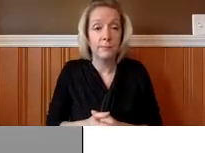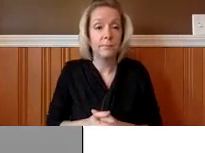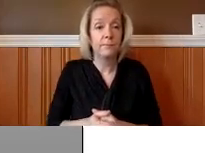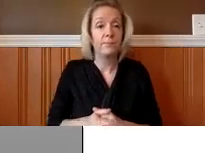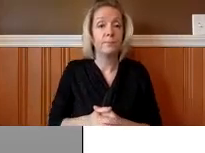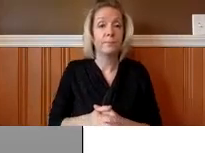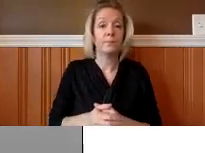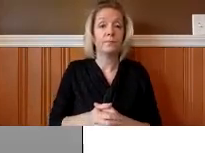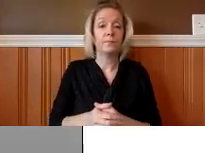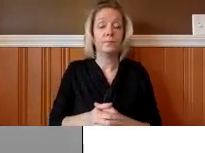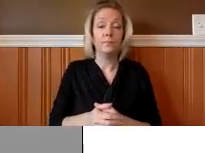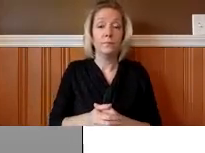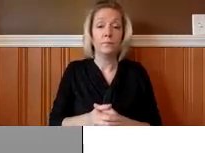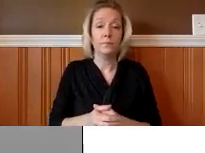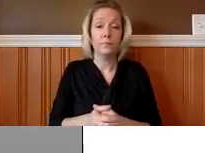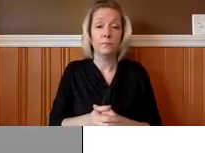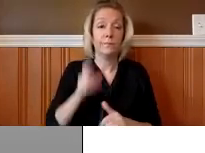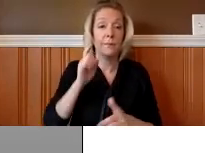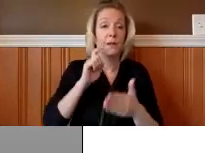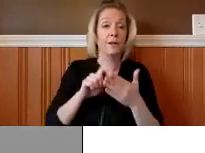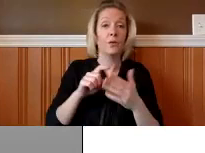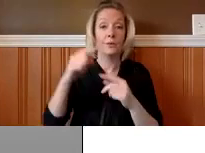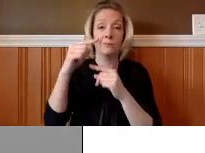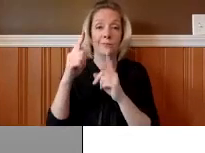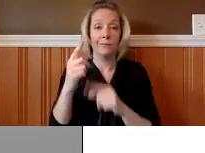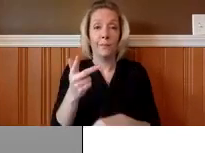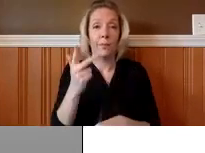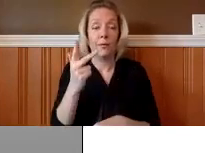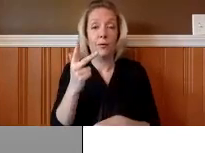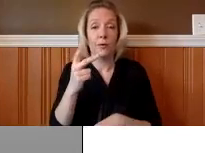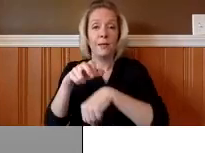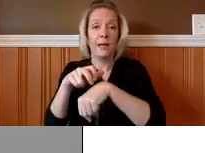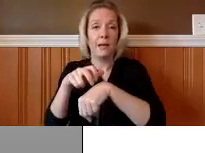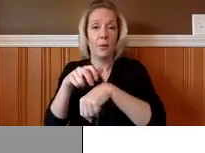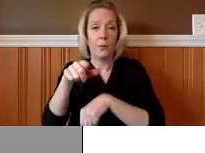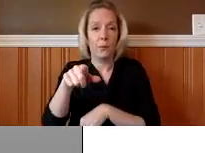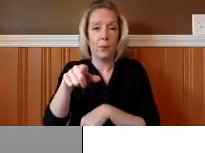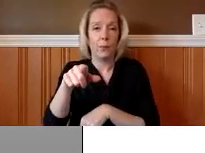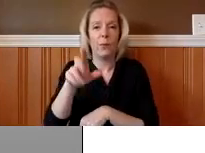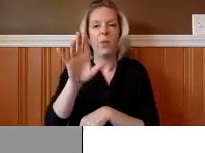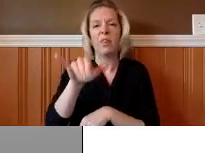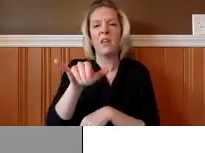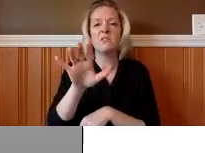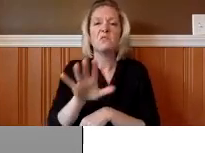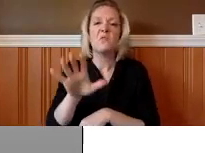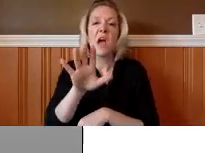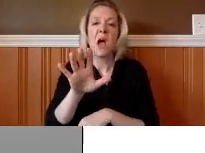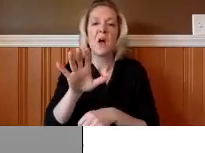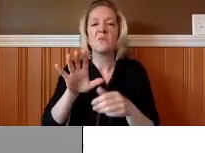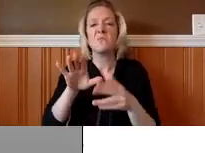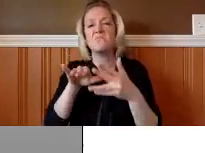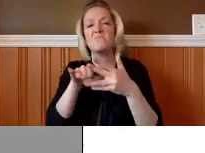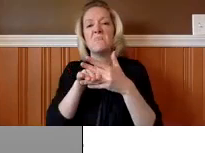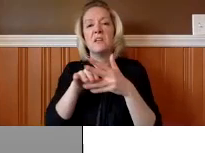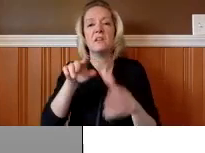with Mr. Potato Head, I would call Mr. Potato Head here a mid phase 2 student might look at